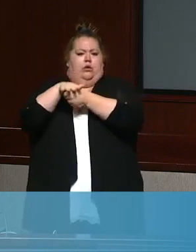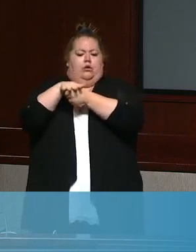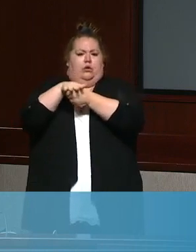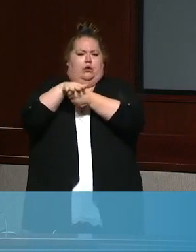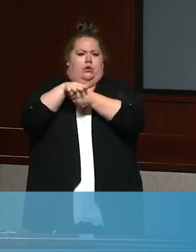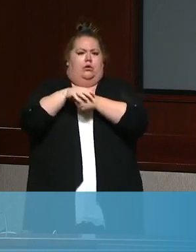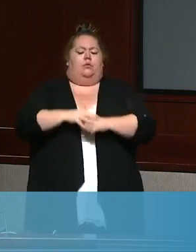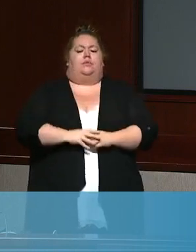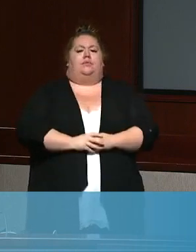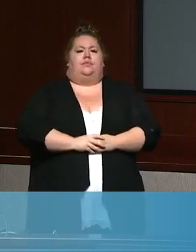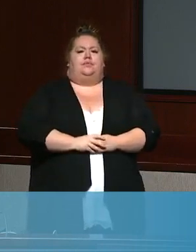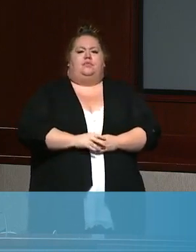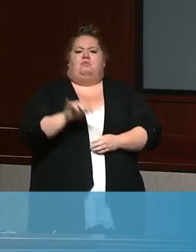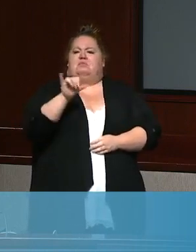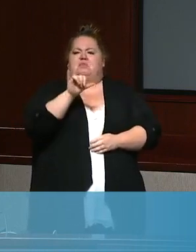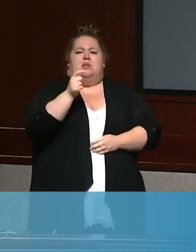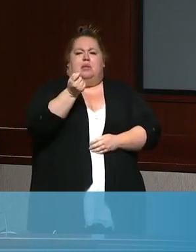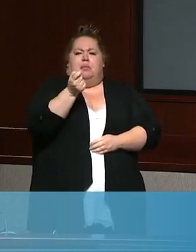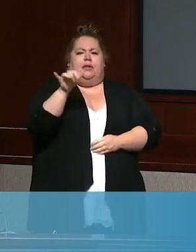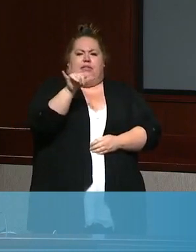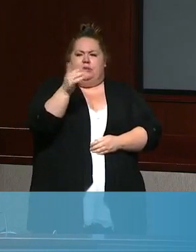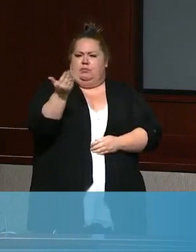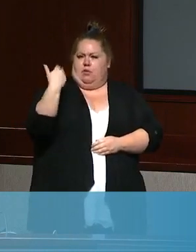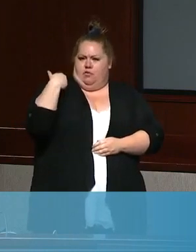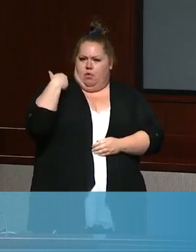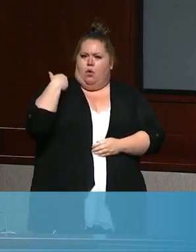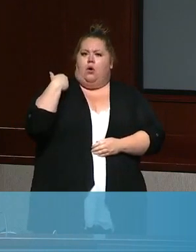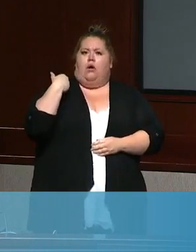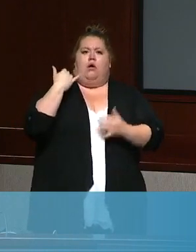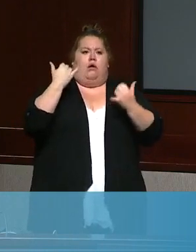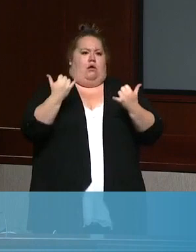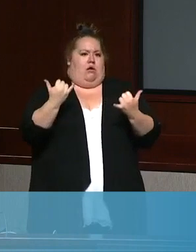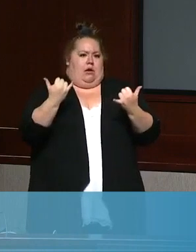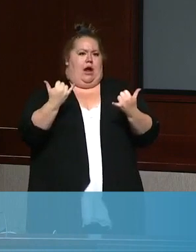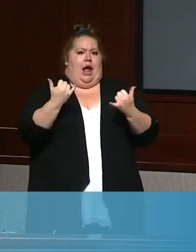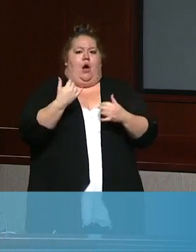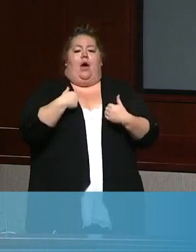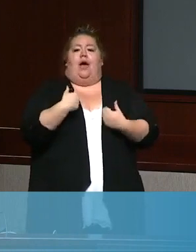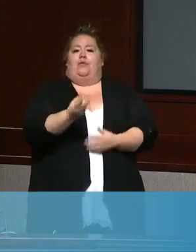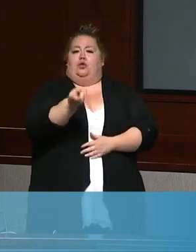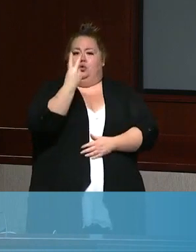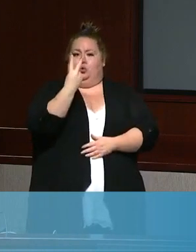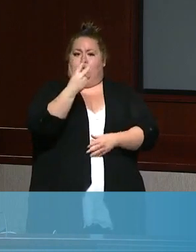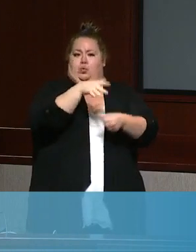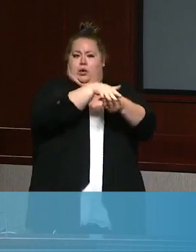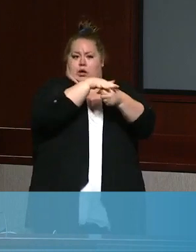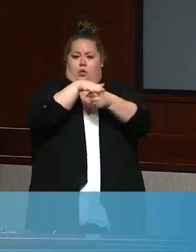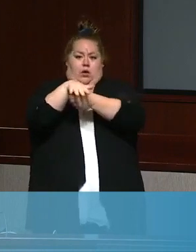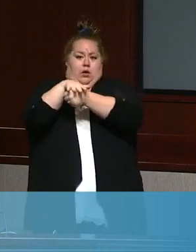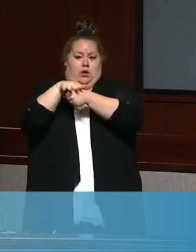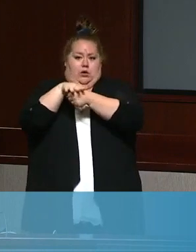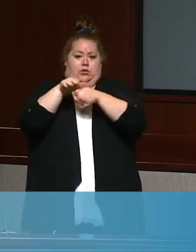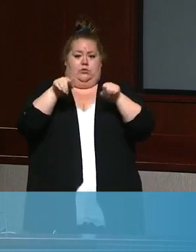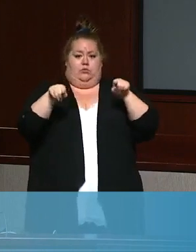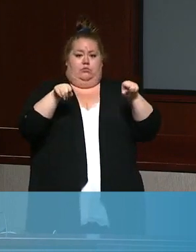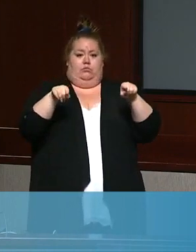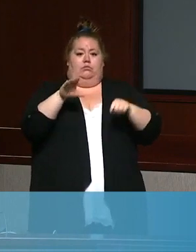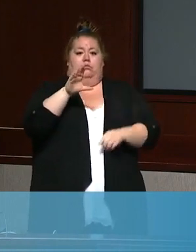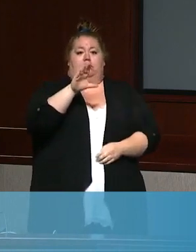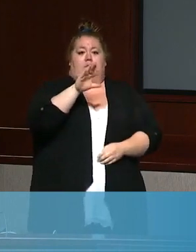that we were using before, but now we are just using these two areas. This is case